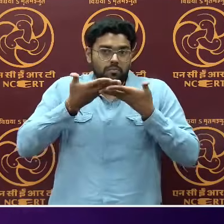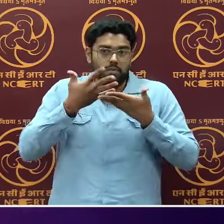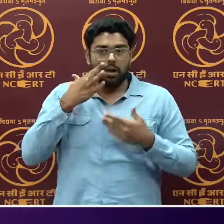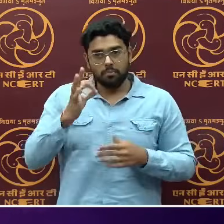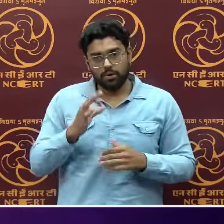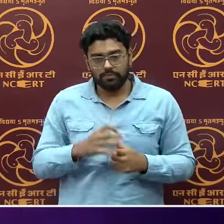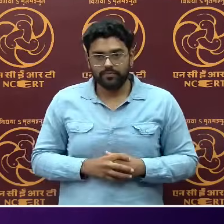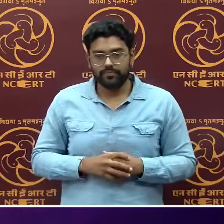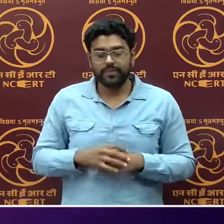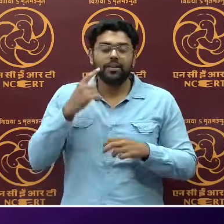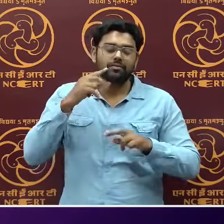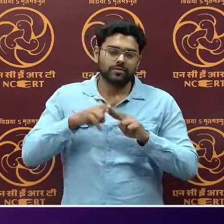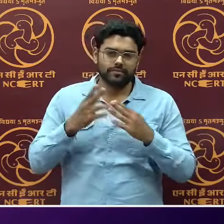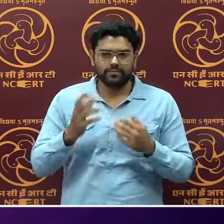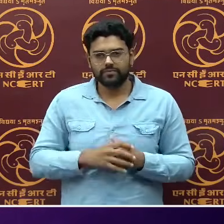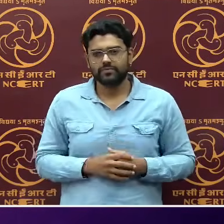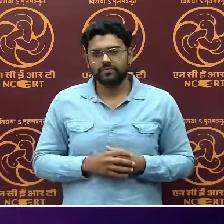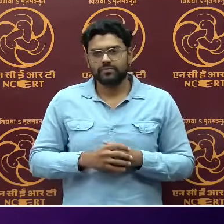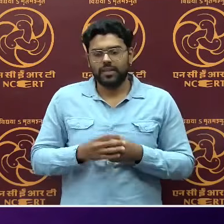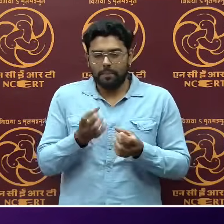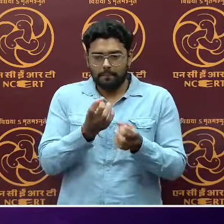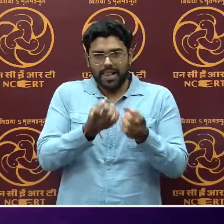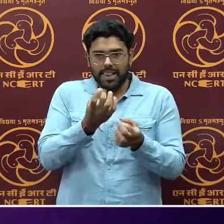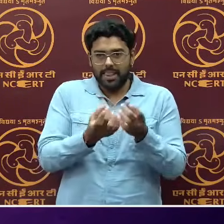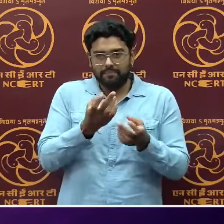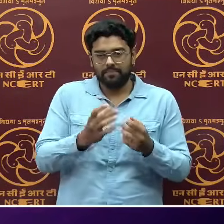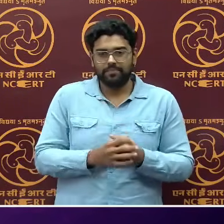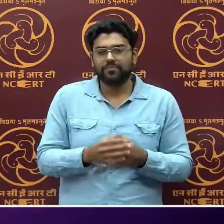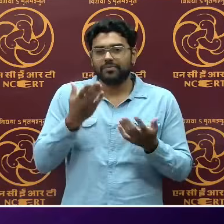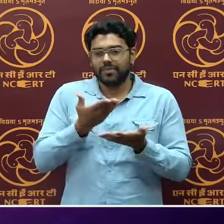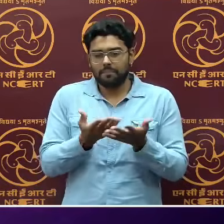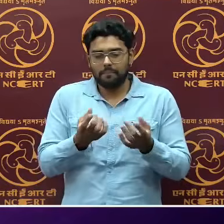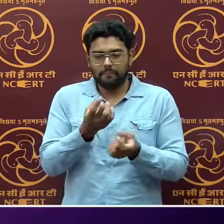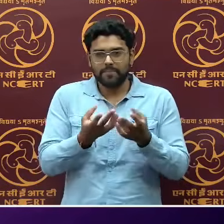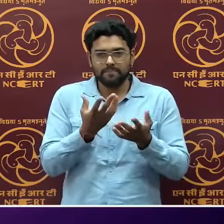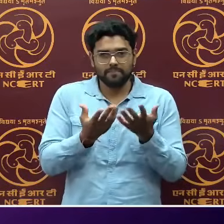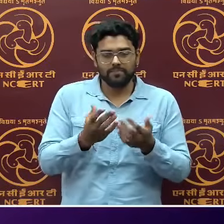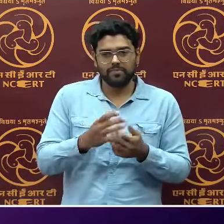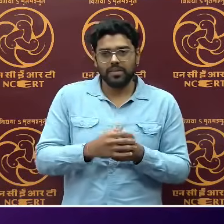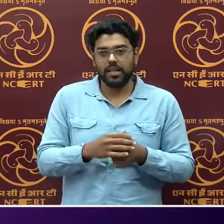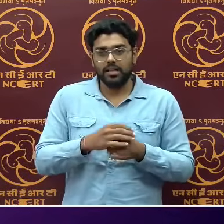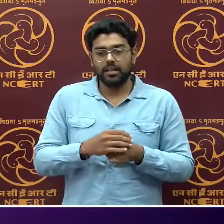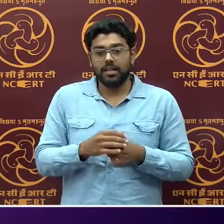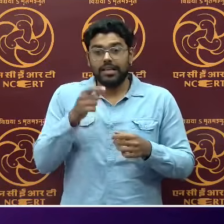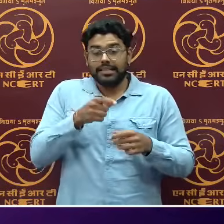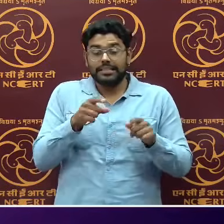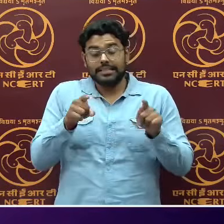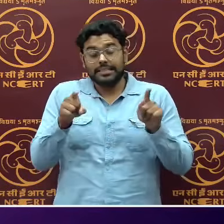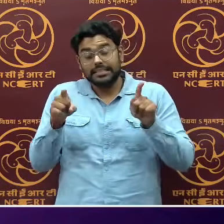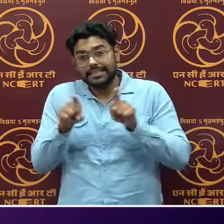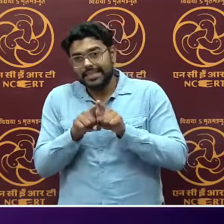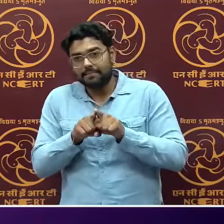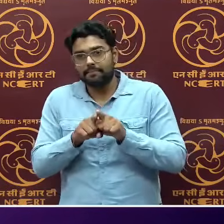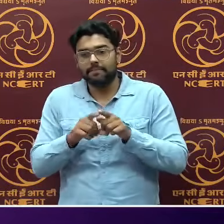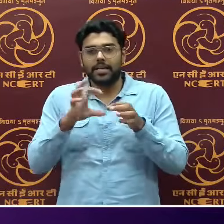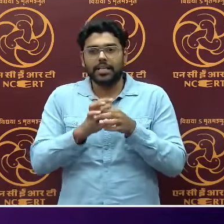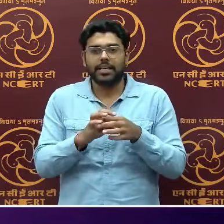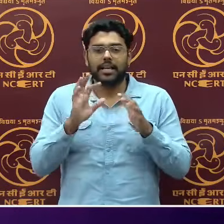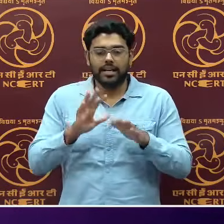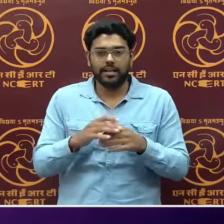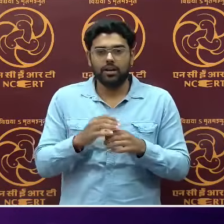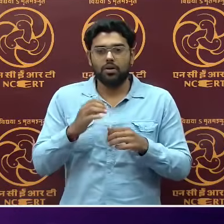we talk of burning, the process of combustion, the process Right. of combustion also involves presence